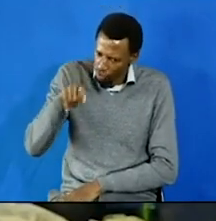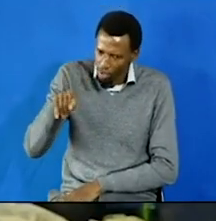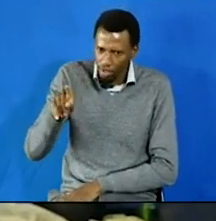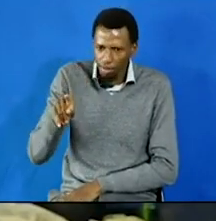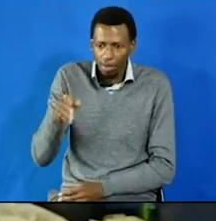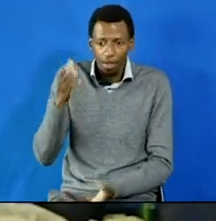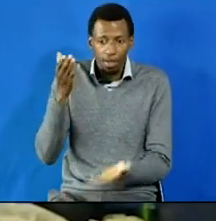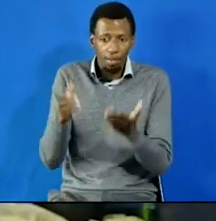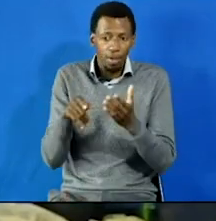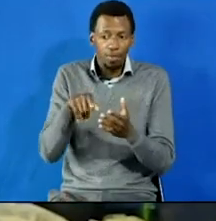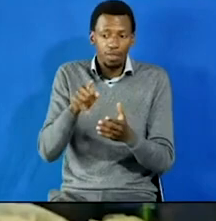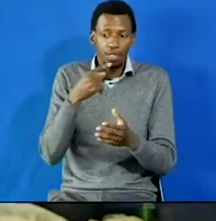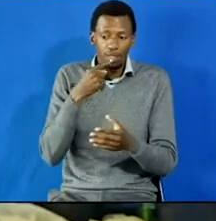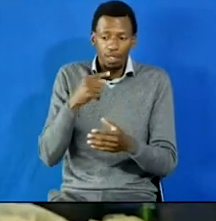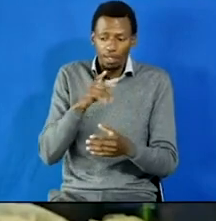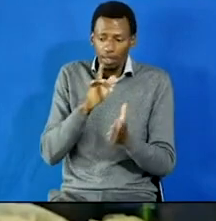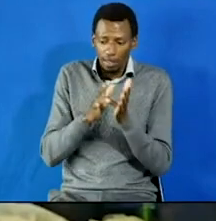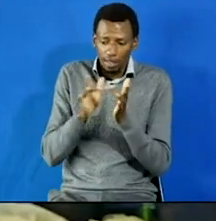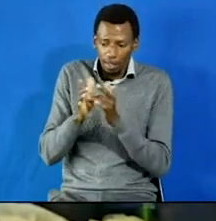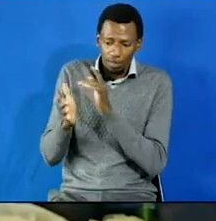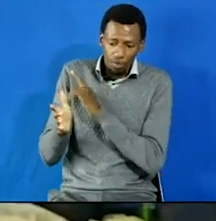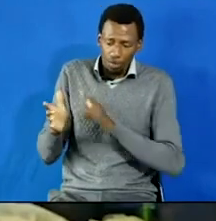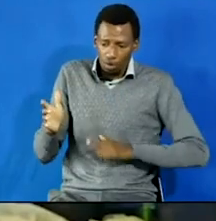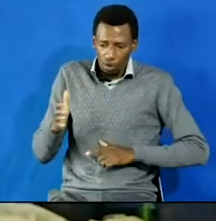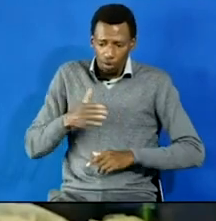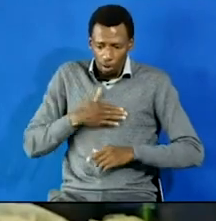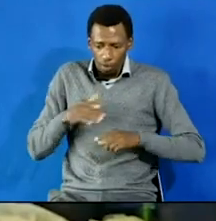saying that Jesus is the Lord of our lives